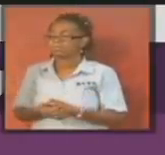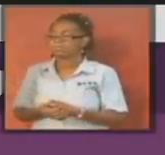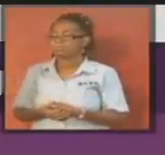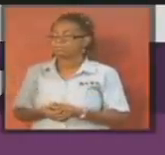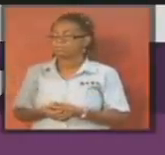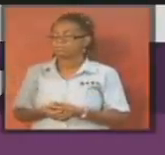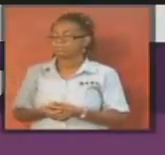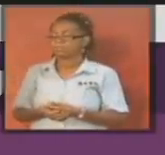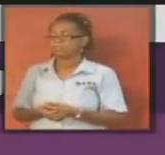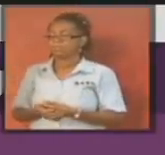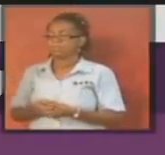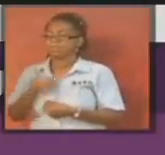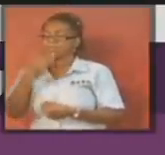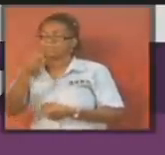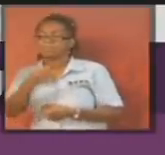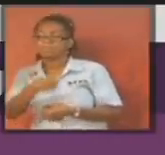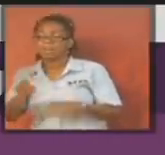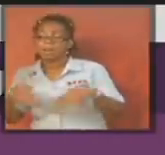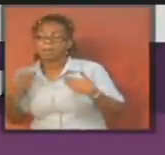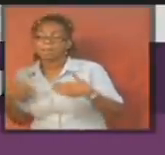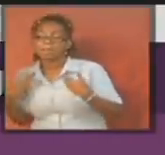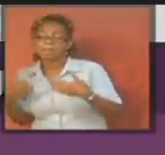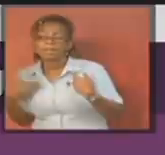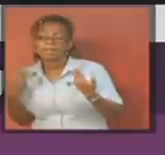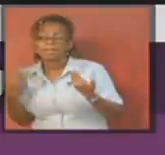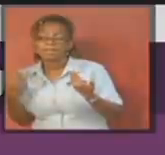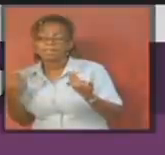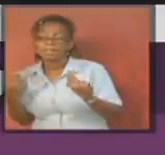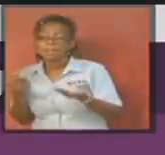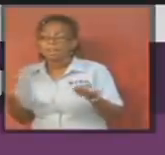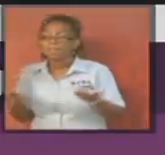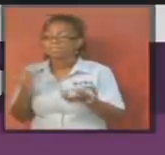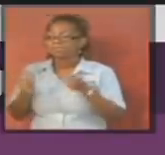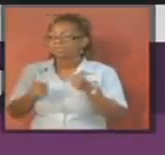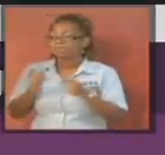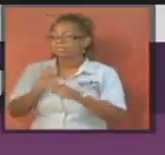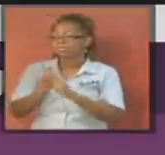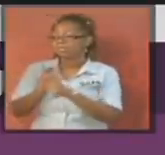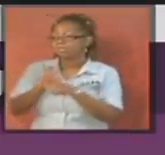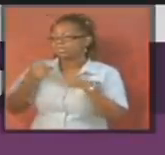you happy with where we are in the fight against the virus?